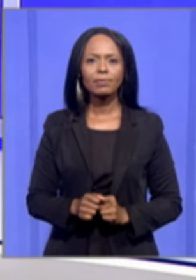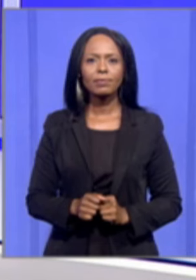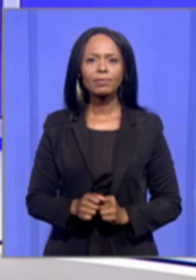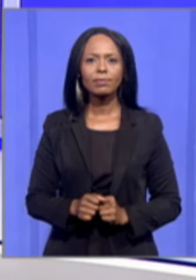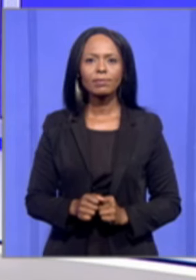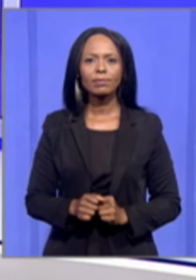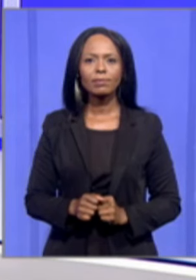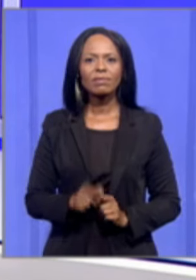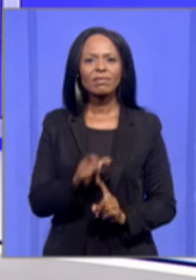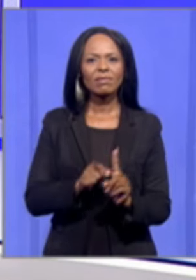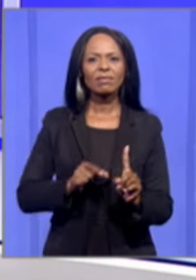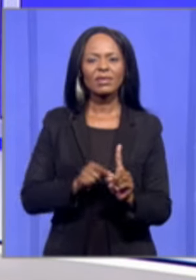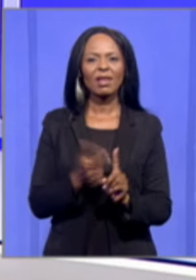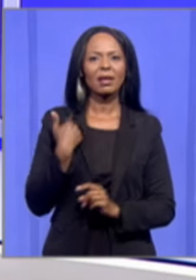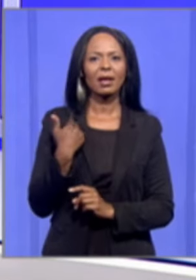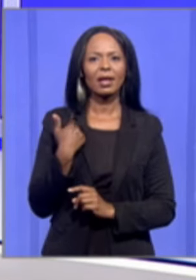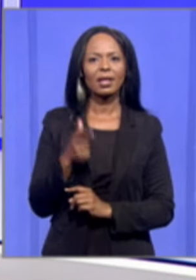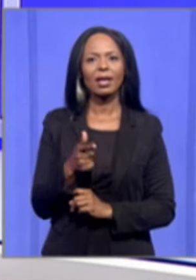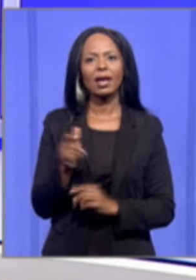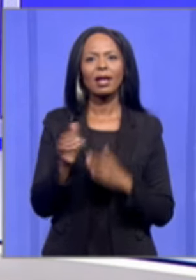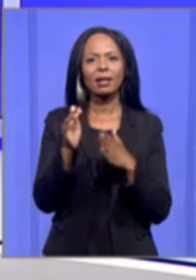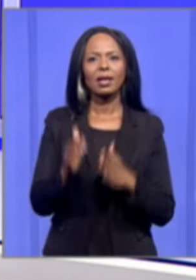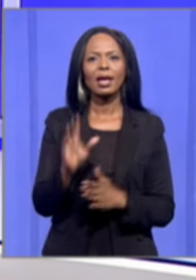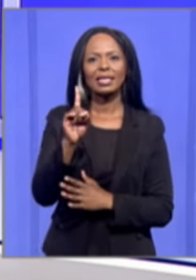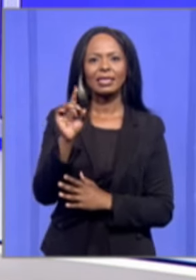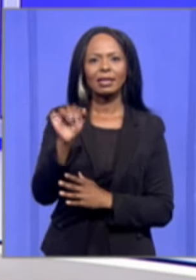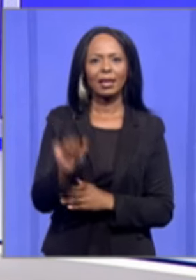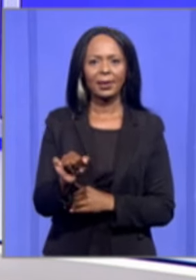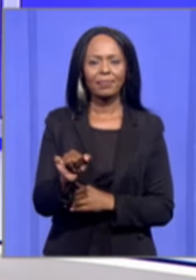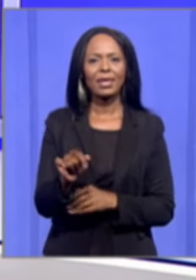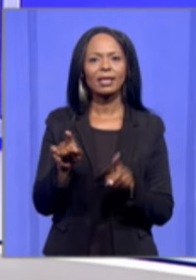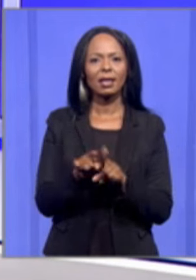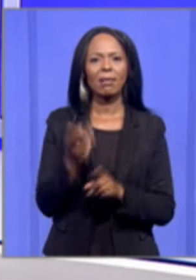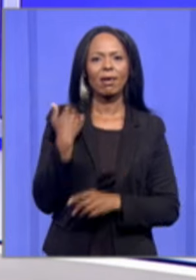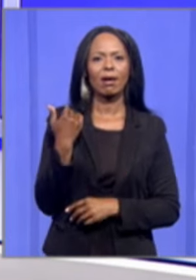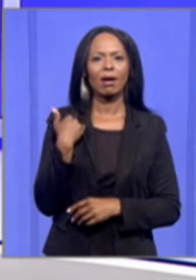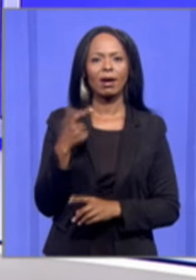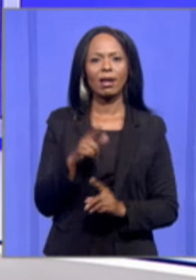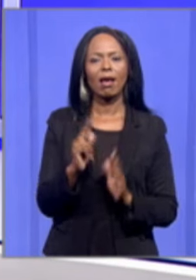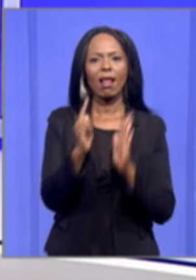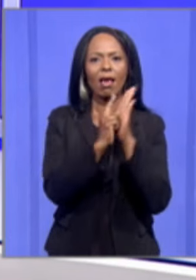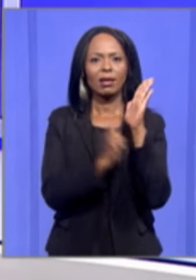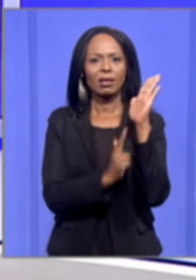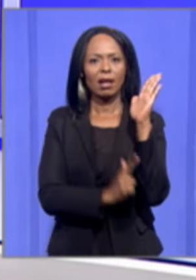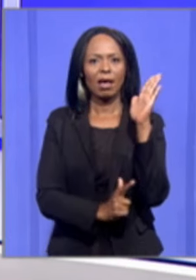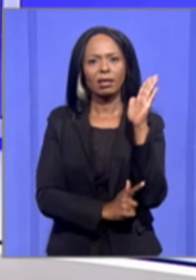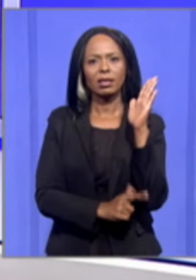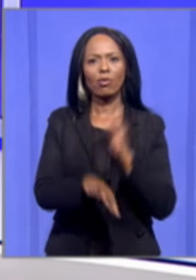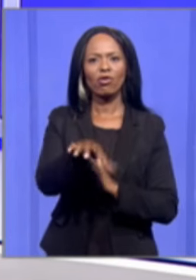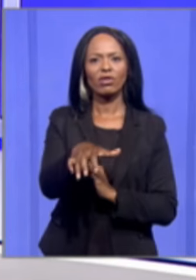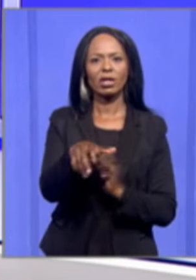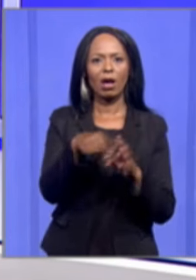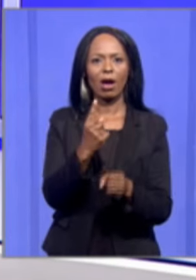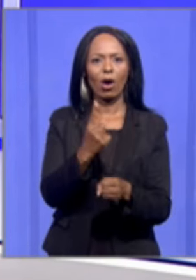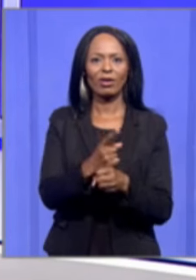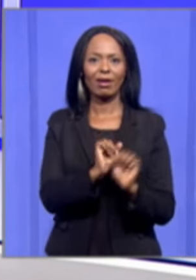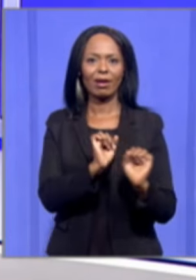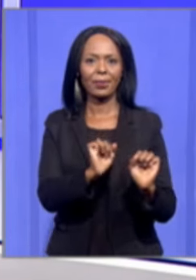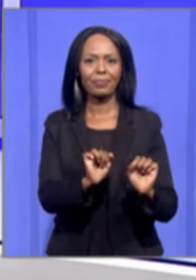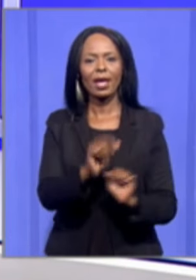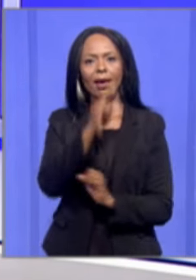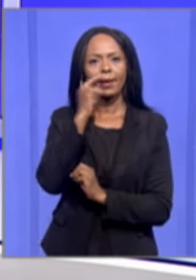Tokololo ya maloba ya lekoko la Democratic Alliance yo gape e neng e le tokololo ya kokoano theomolao ya porofense ya